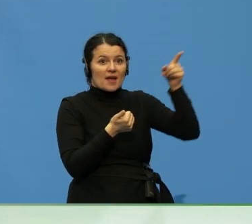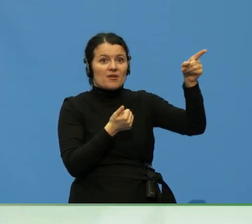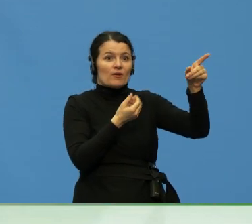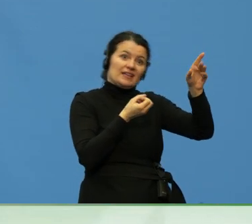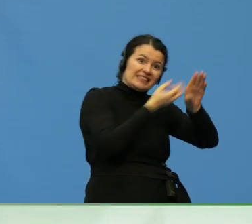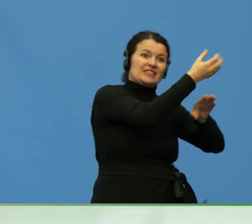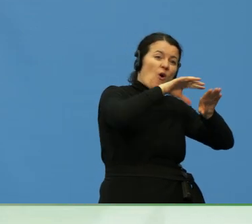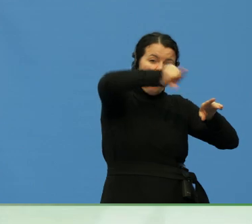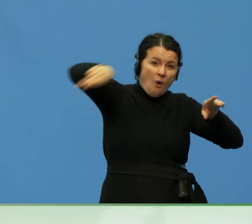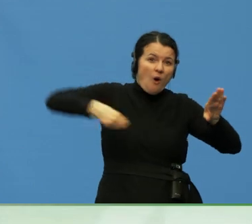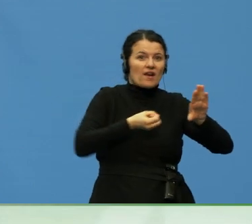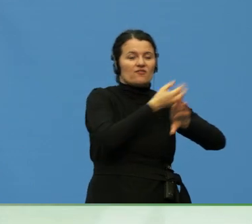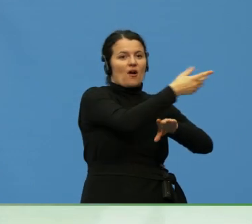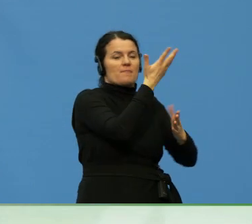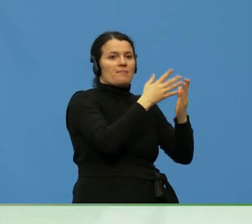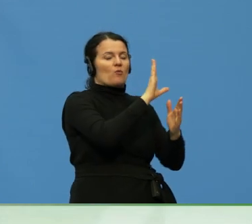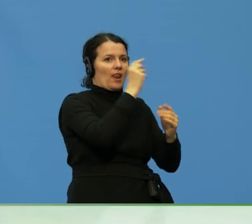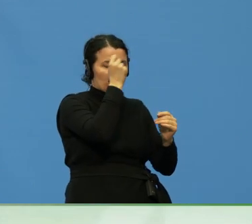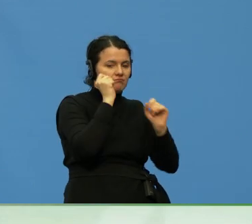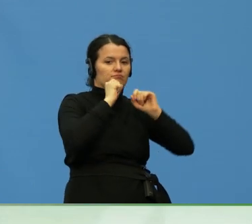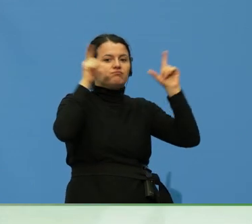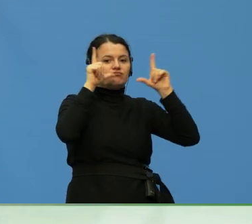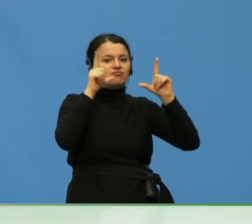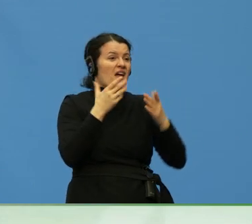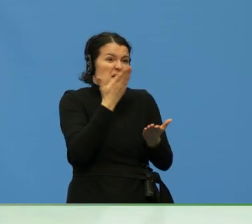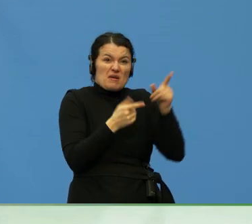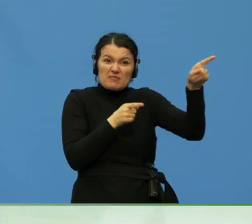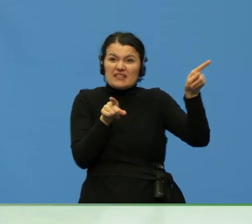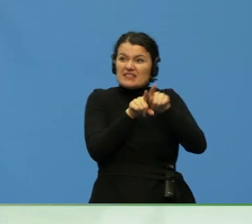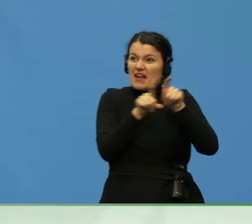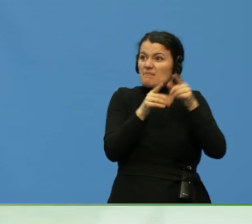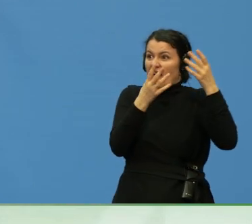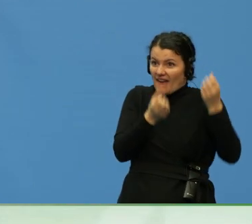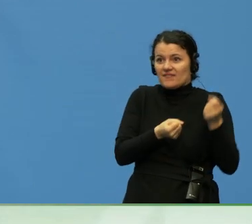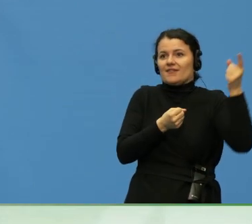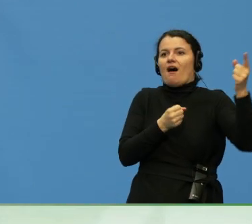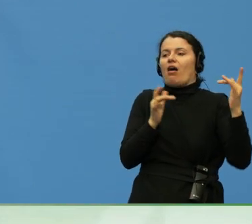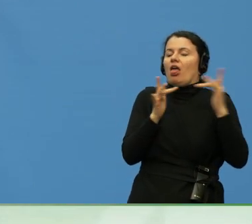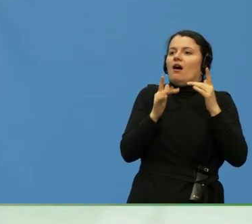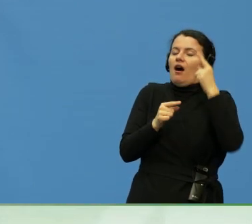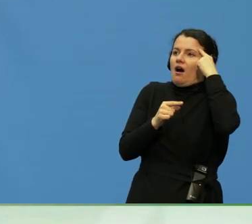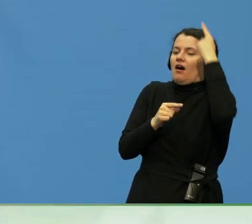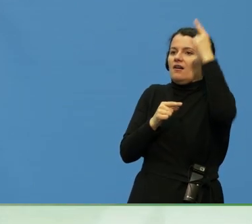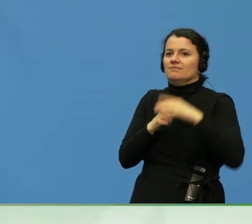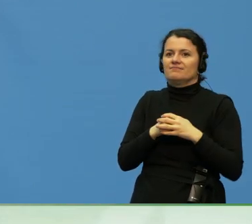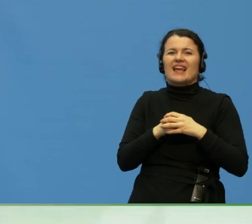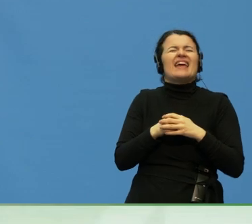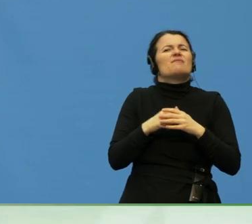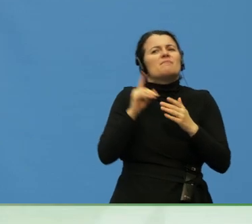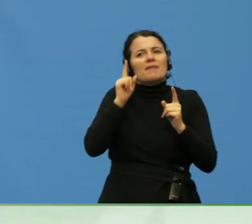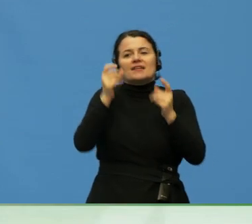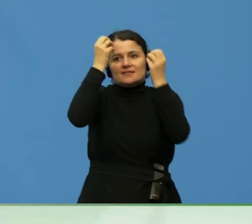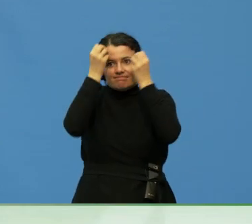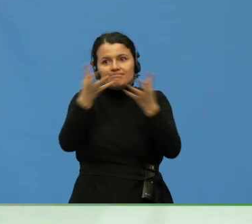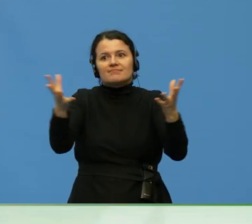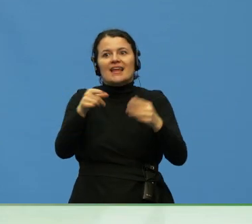Sun, right? We've really got to focus more on telling the world that this is a human right, not a some human rights. And